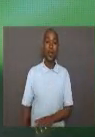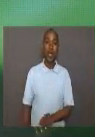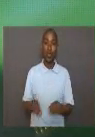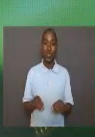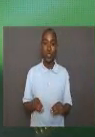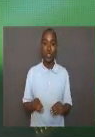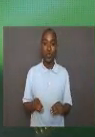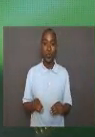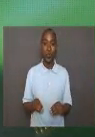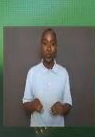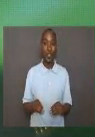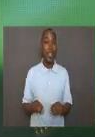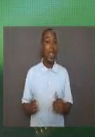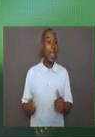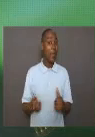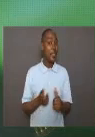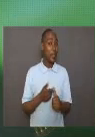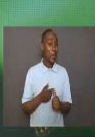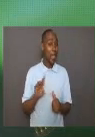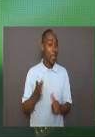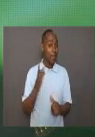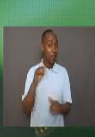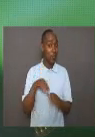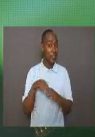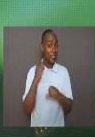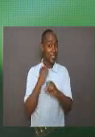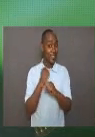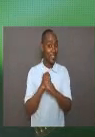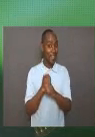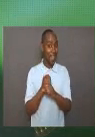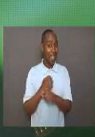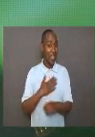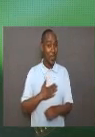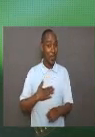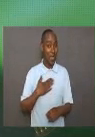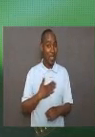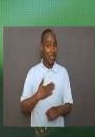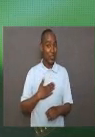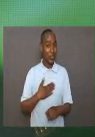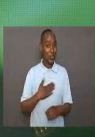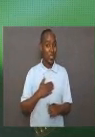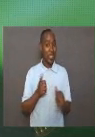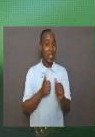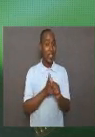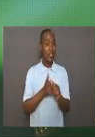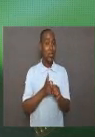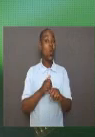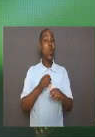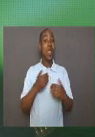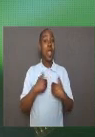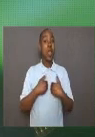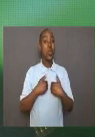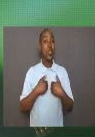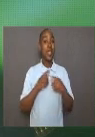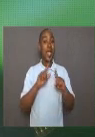Students, for our first activity, please match the term in the left-hand